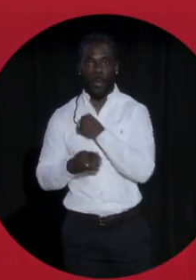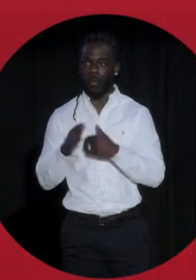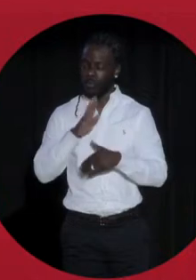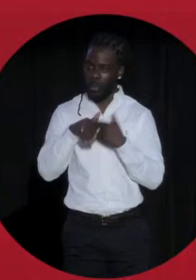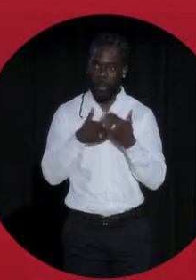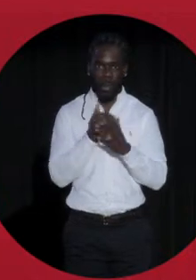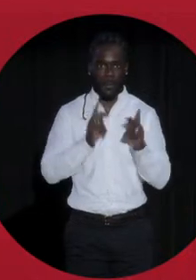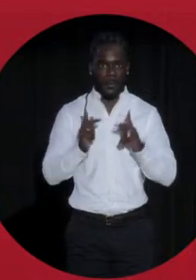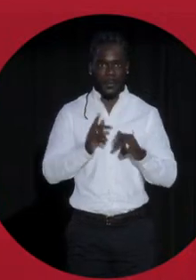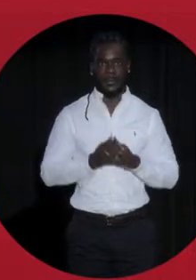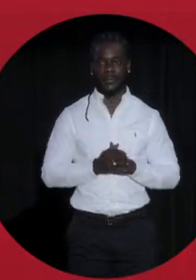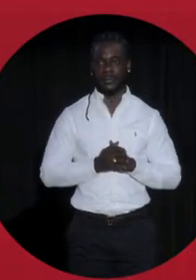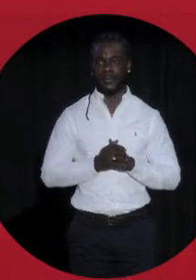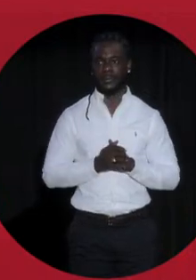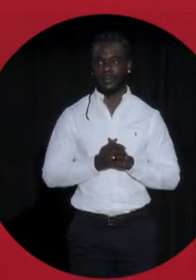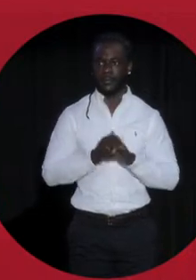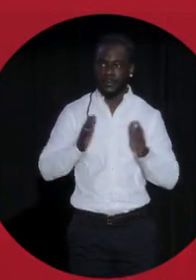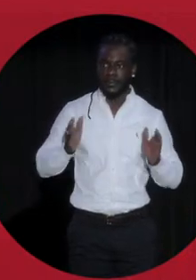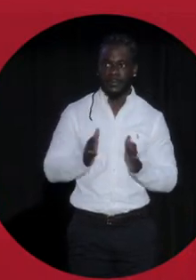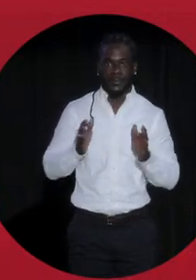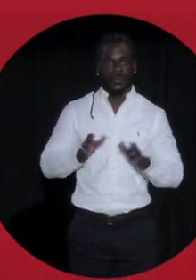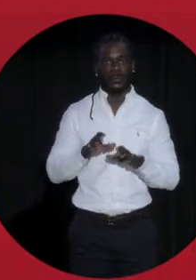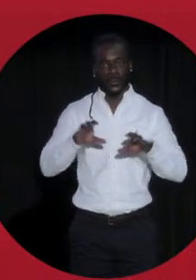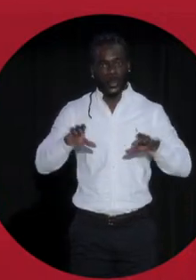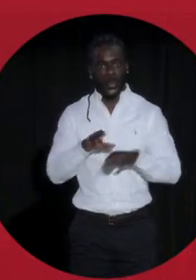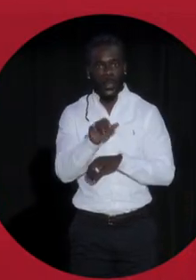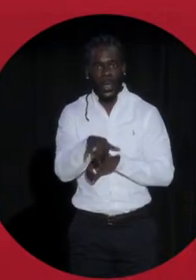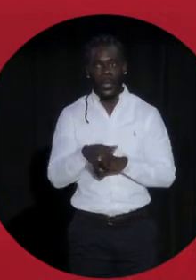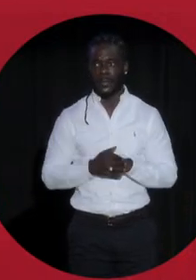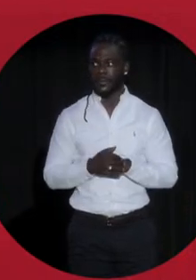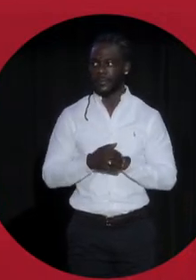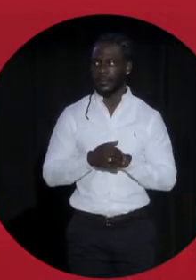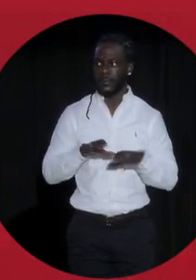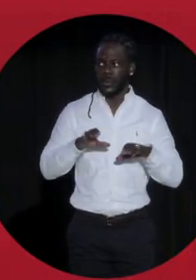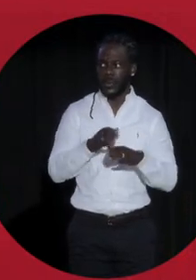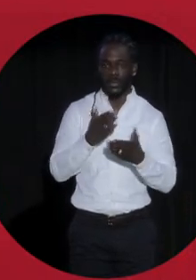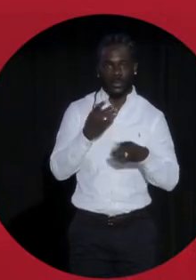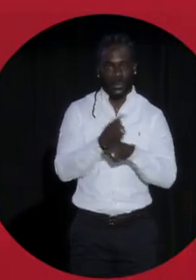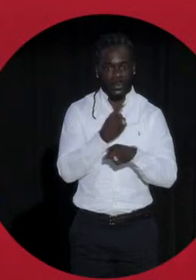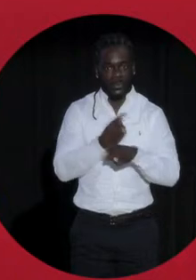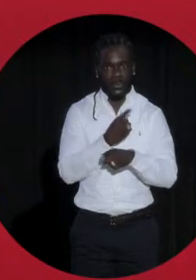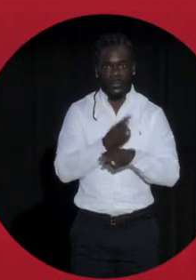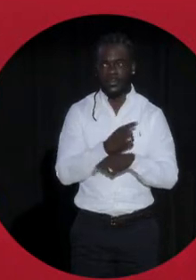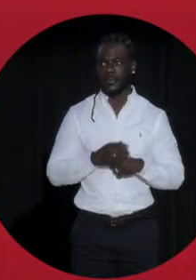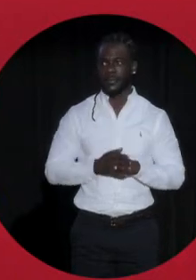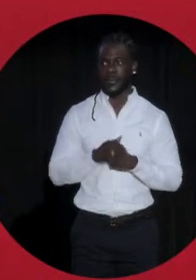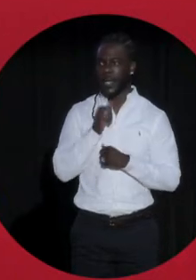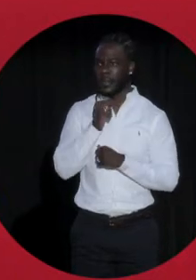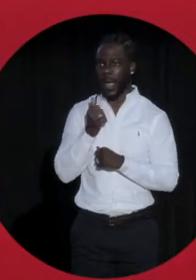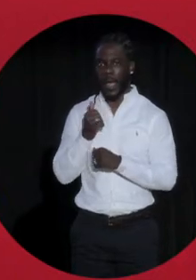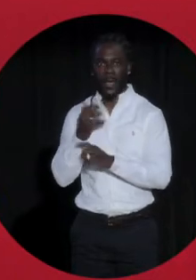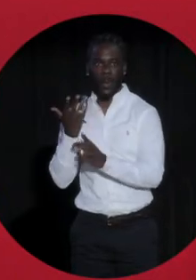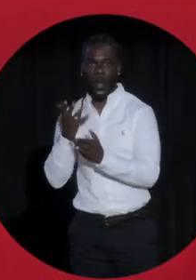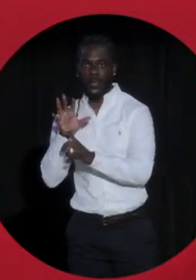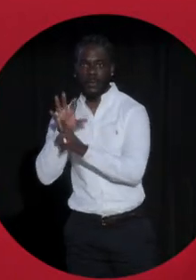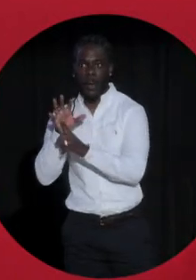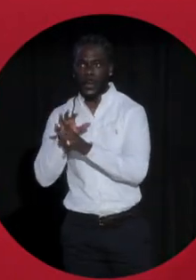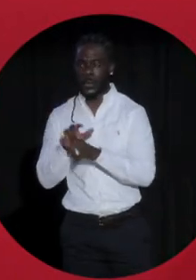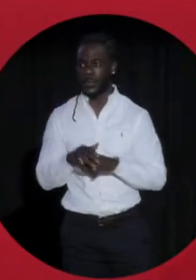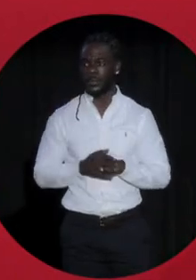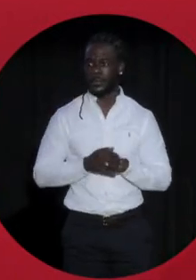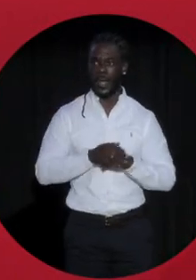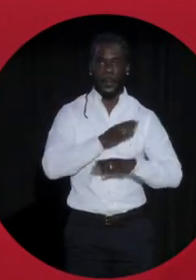us. Courage to do that which is right and not always popular. And